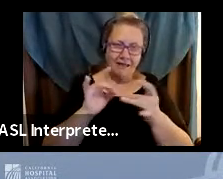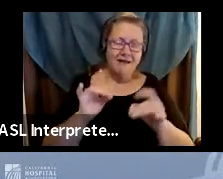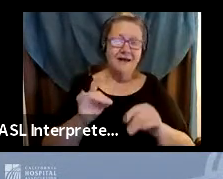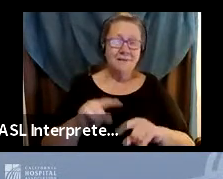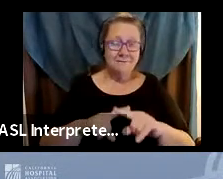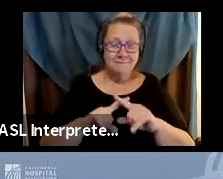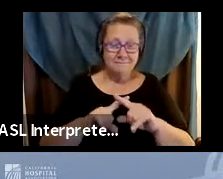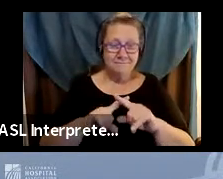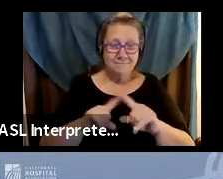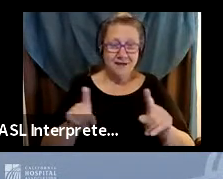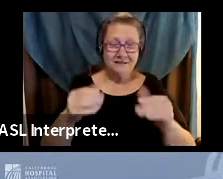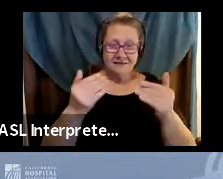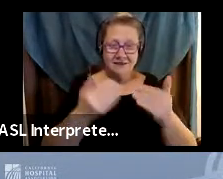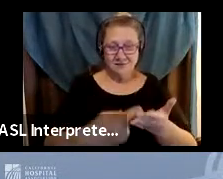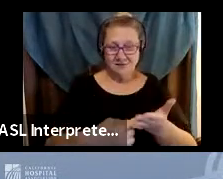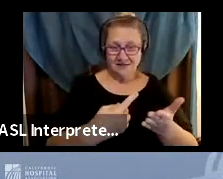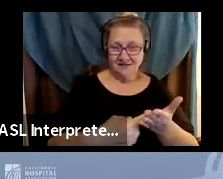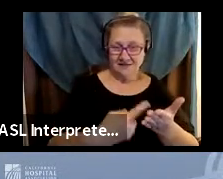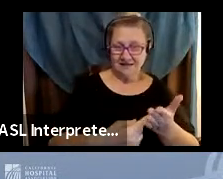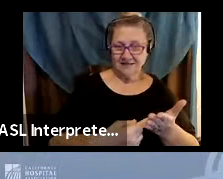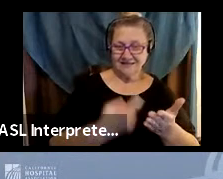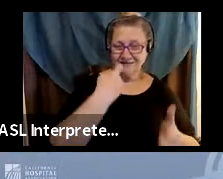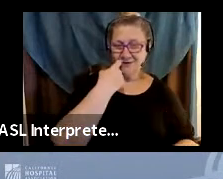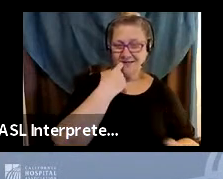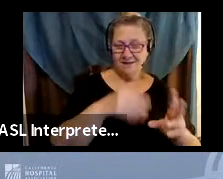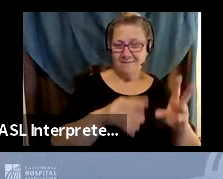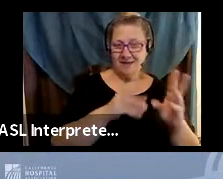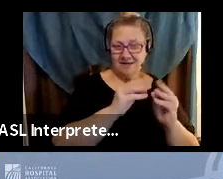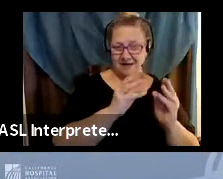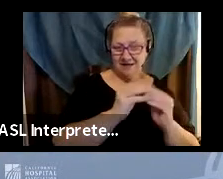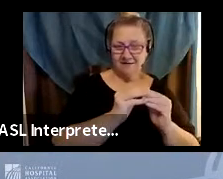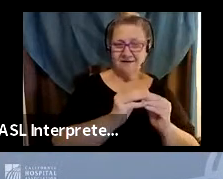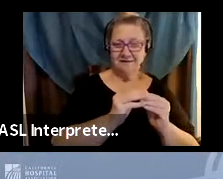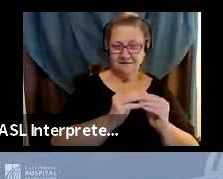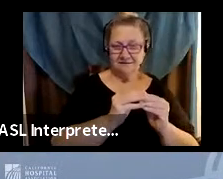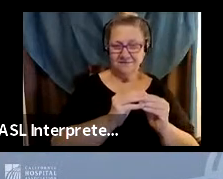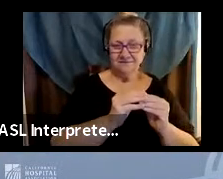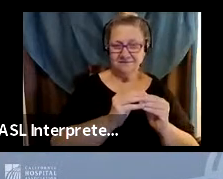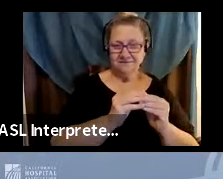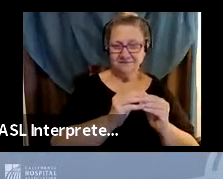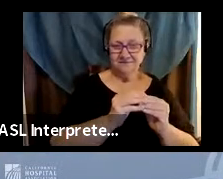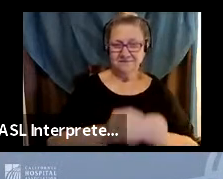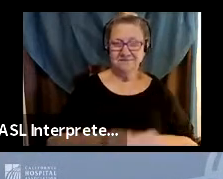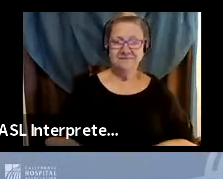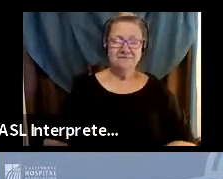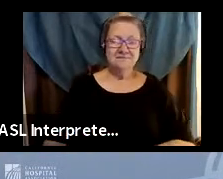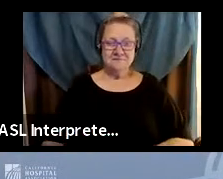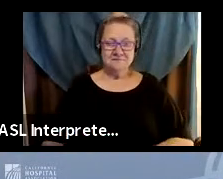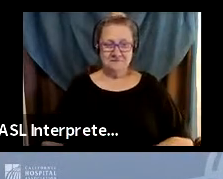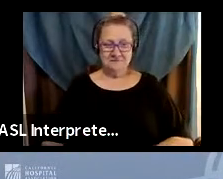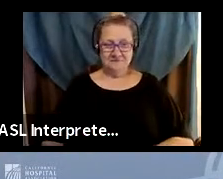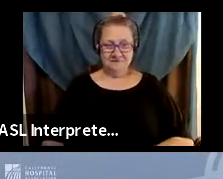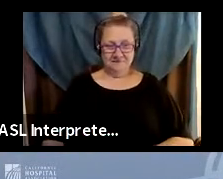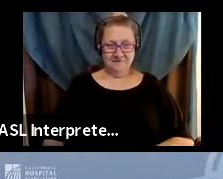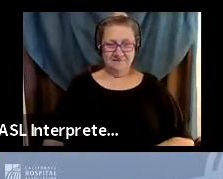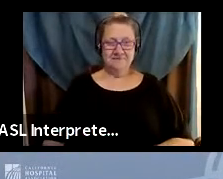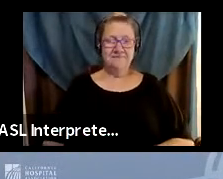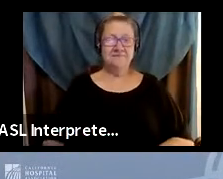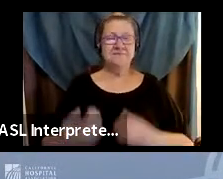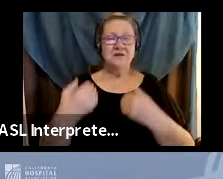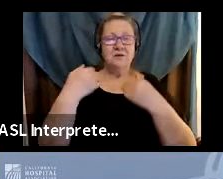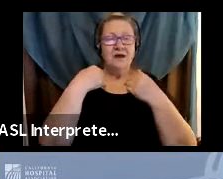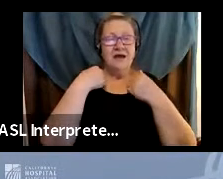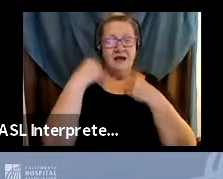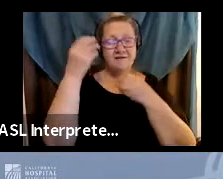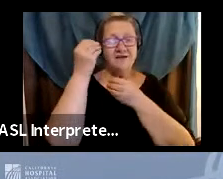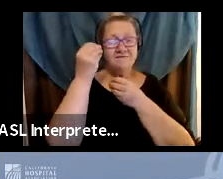box, and the CDPH answer, according to the documents that we got, was that we have that information and can share